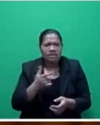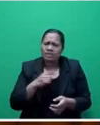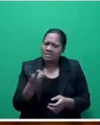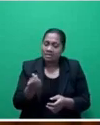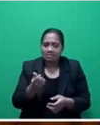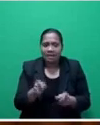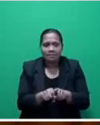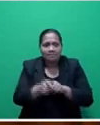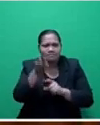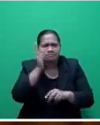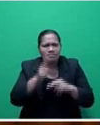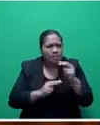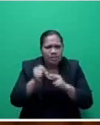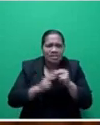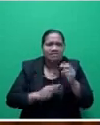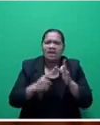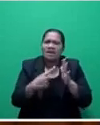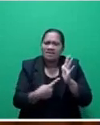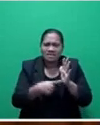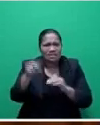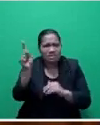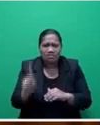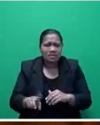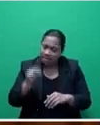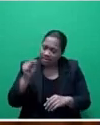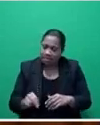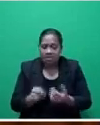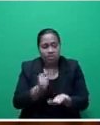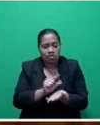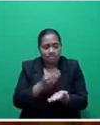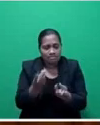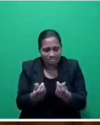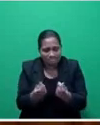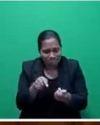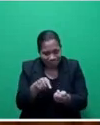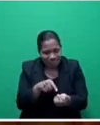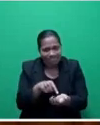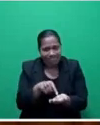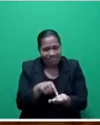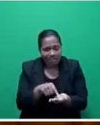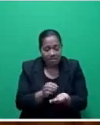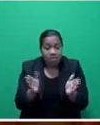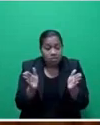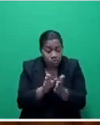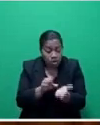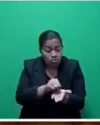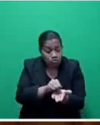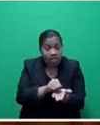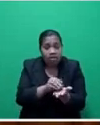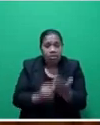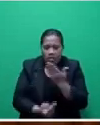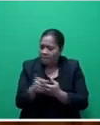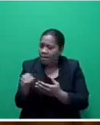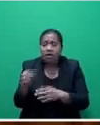buildings, IT, electricity, they need these grants. And the smaller the grants, the amount